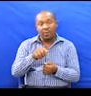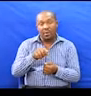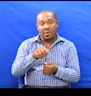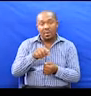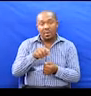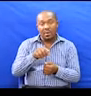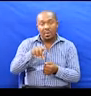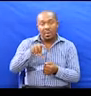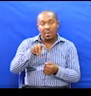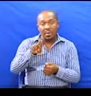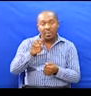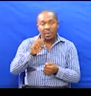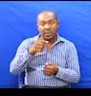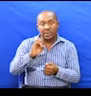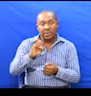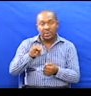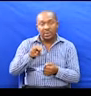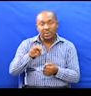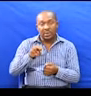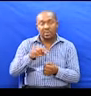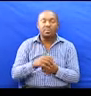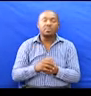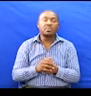Second, they are soluble in water,